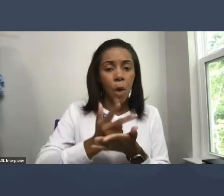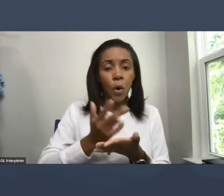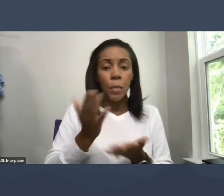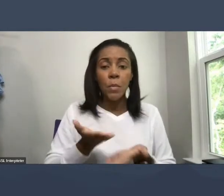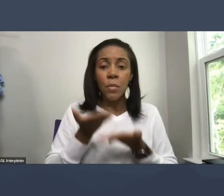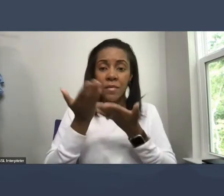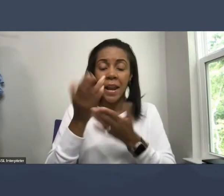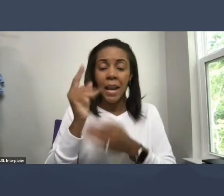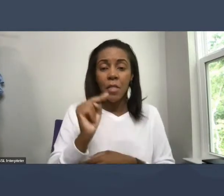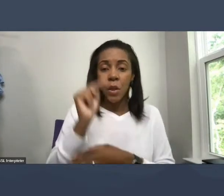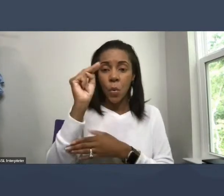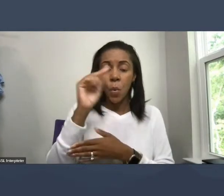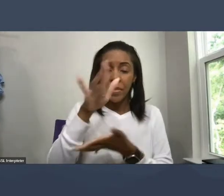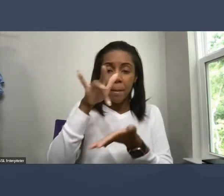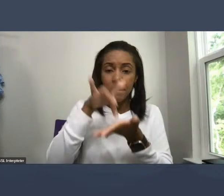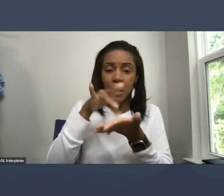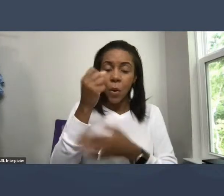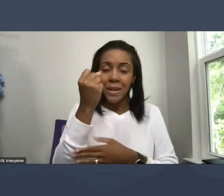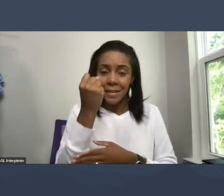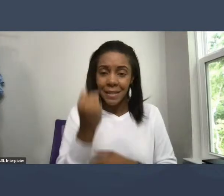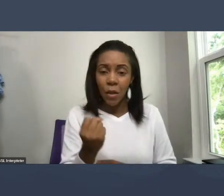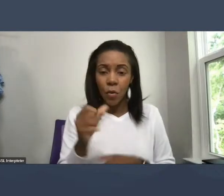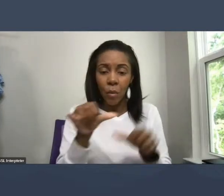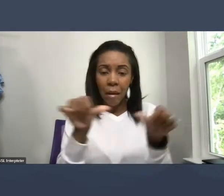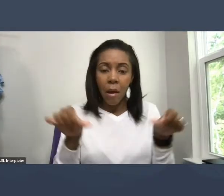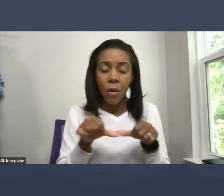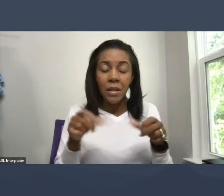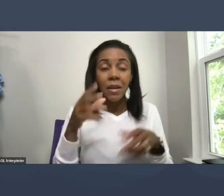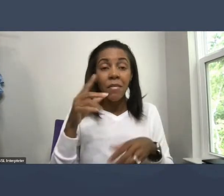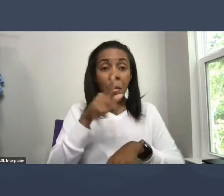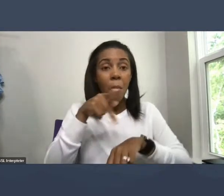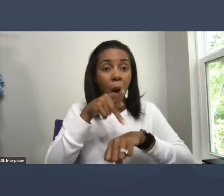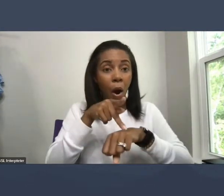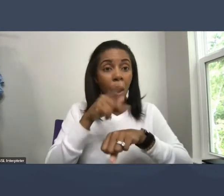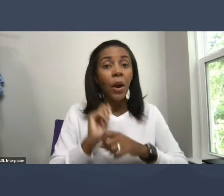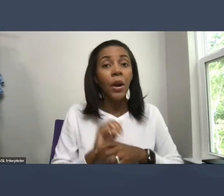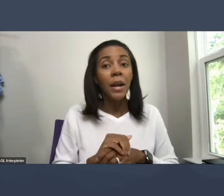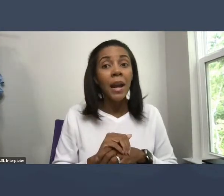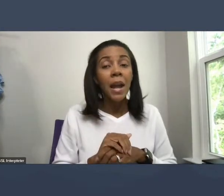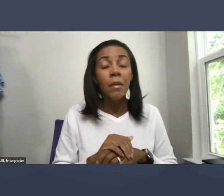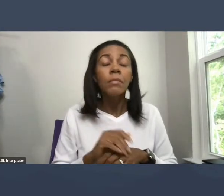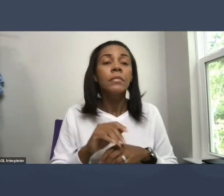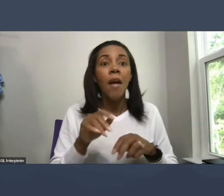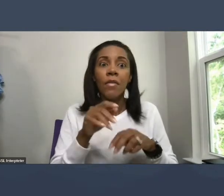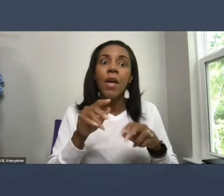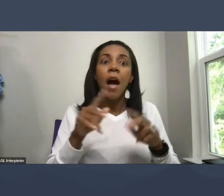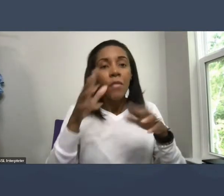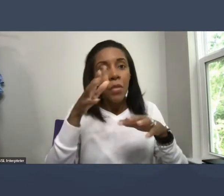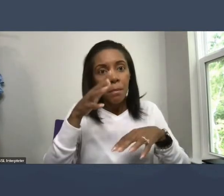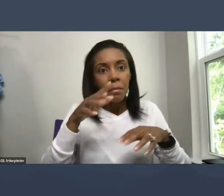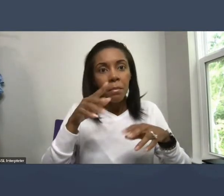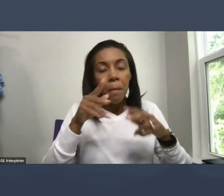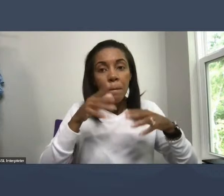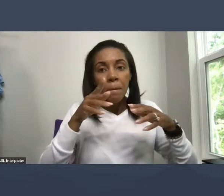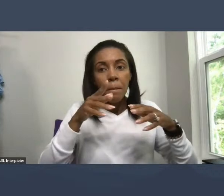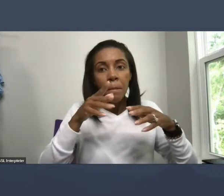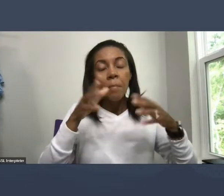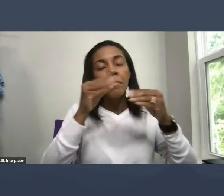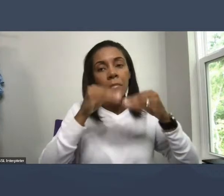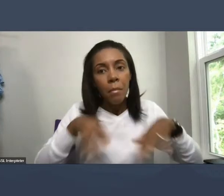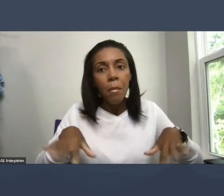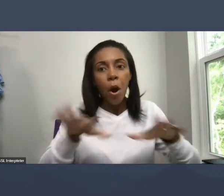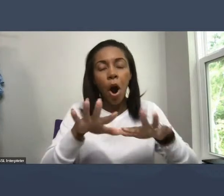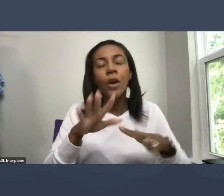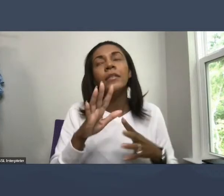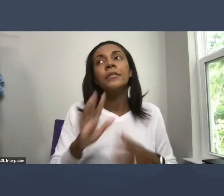north, middle, and southern areas of the park. The preference of the parties is that the southern parking pod be located on the west side of